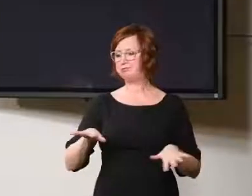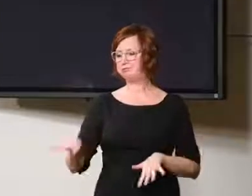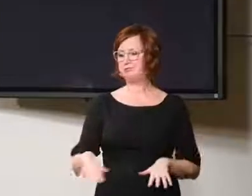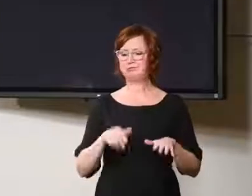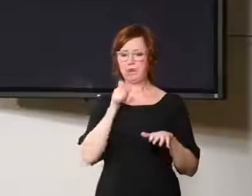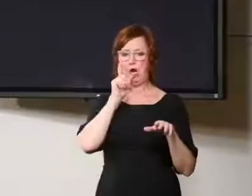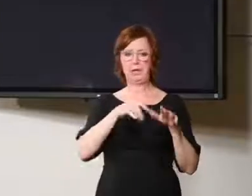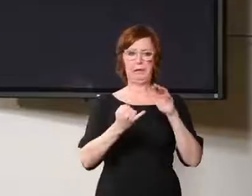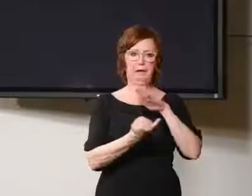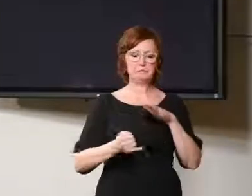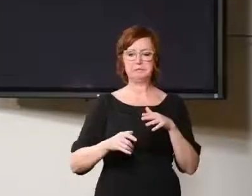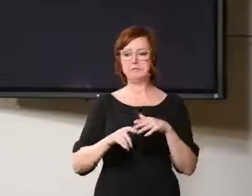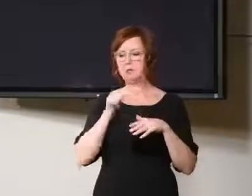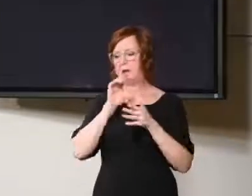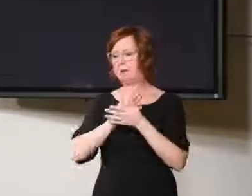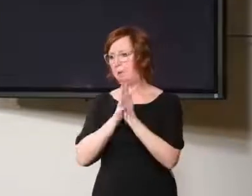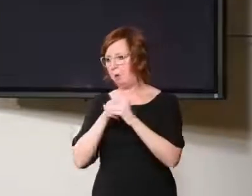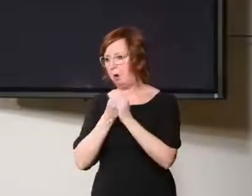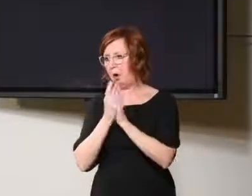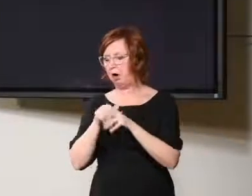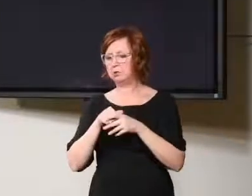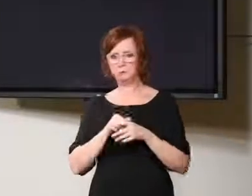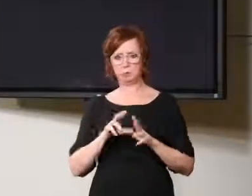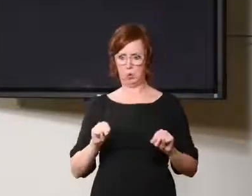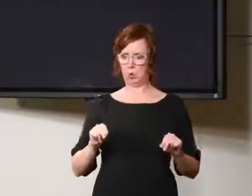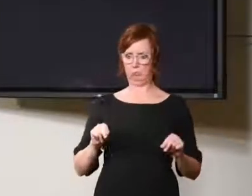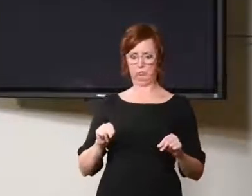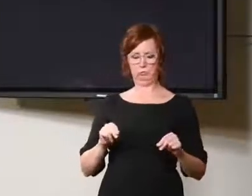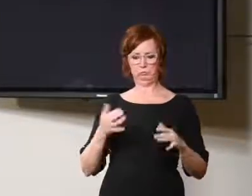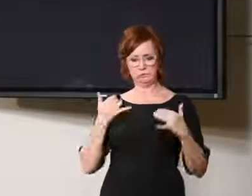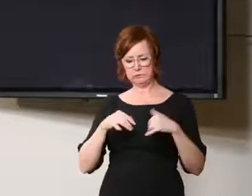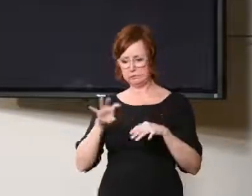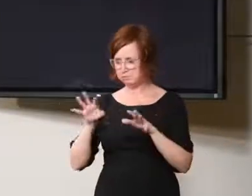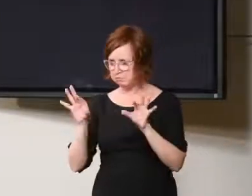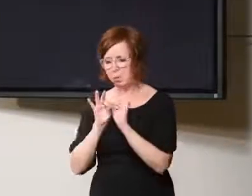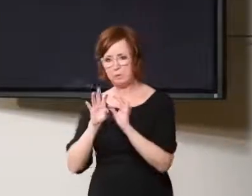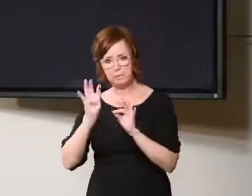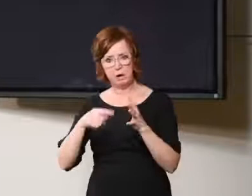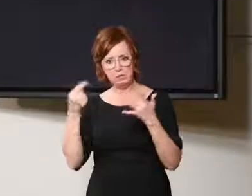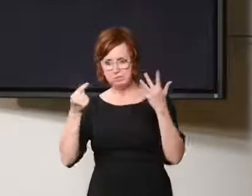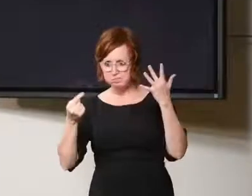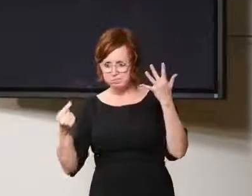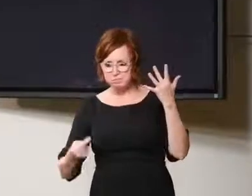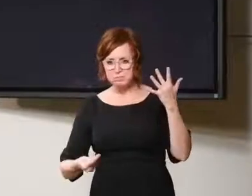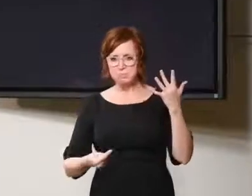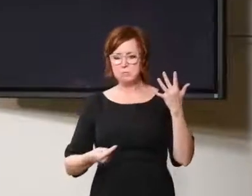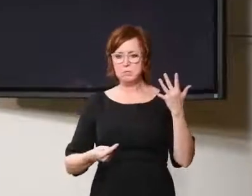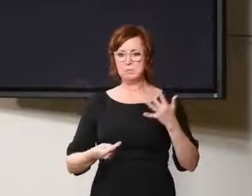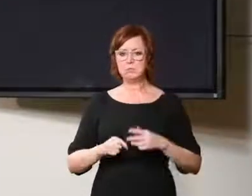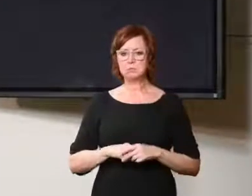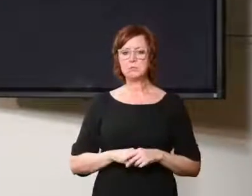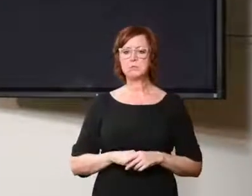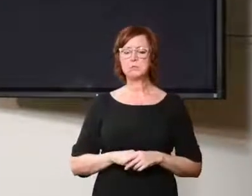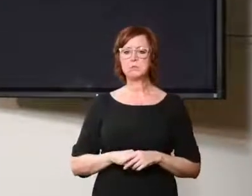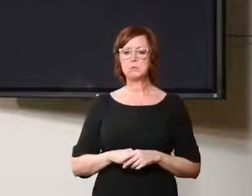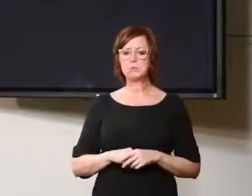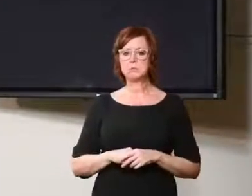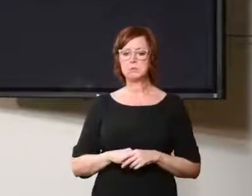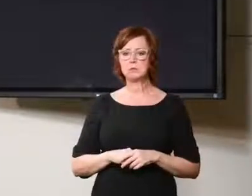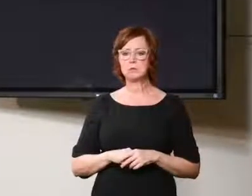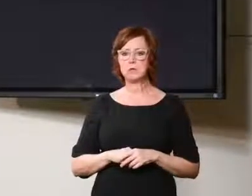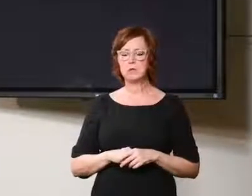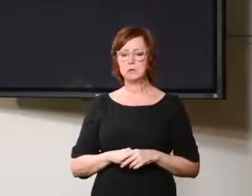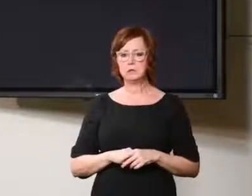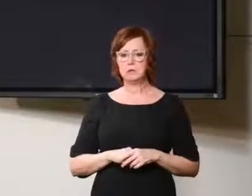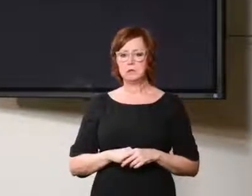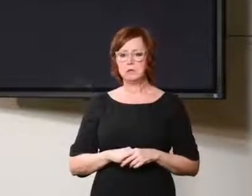that people are free to mix among households there? Absolutely not. I think we cannot rely on test positive numbers by